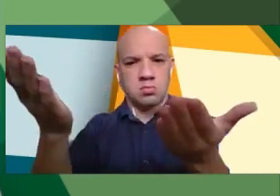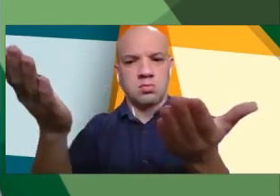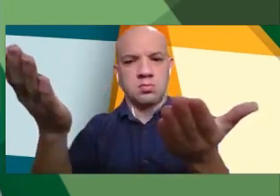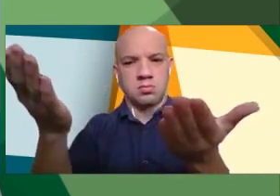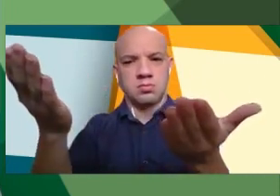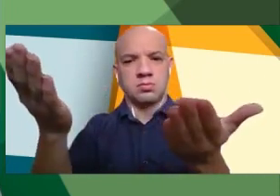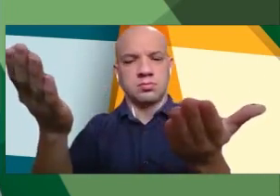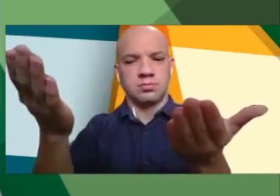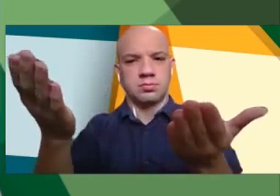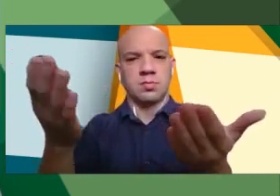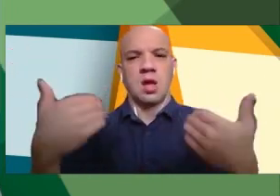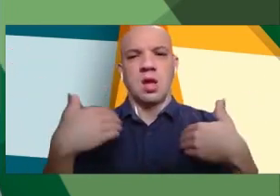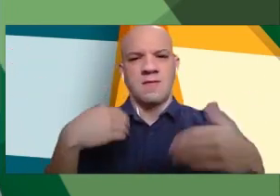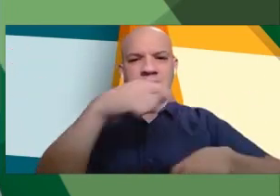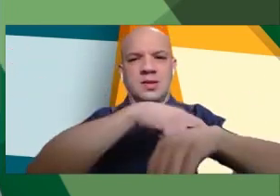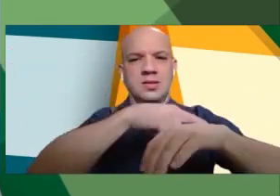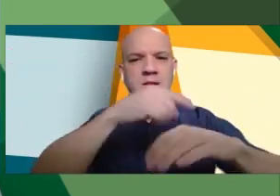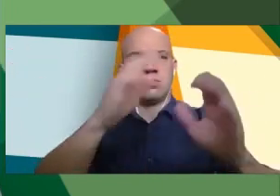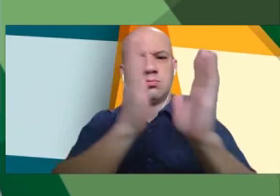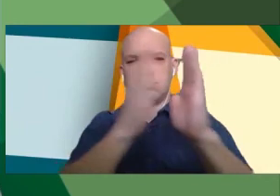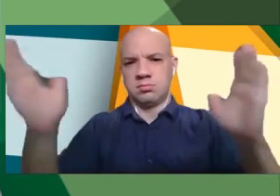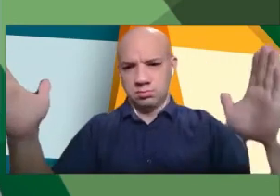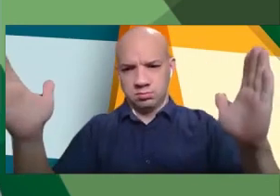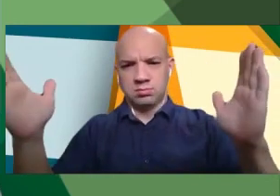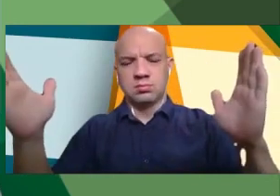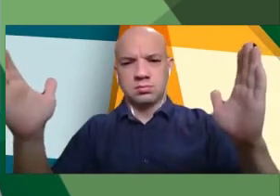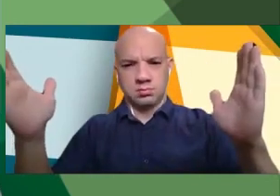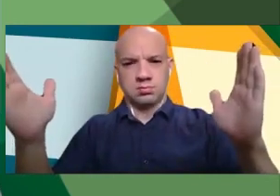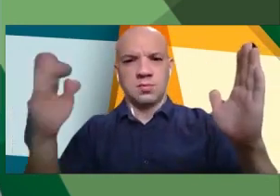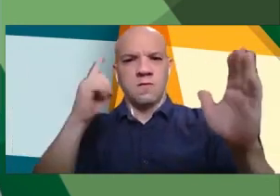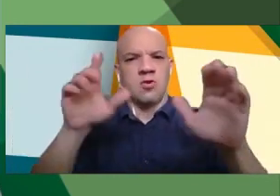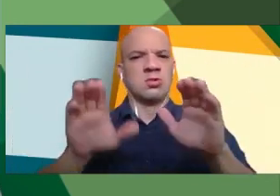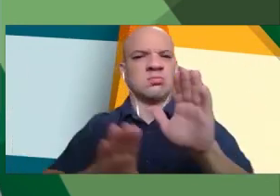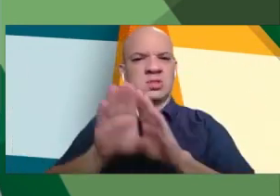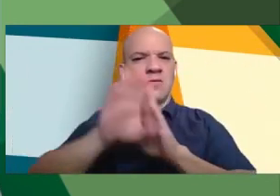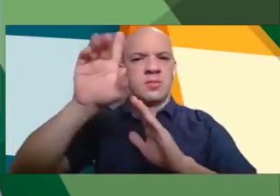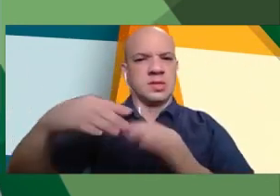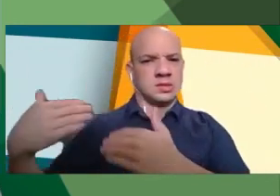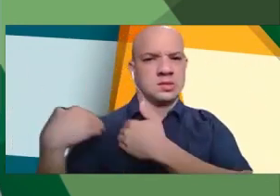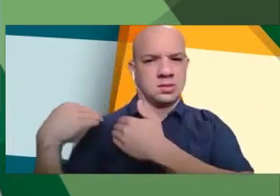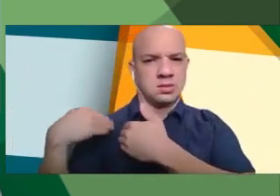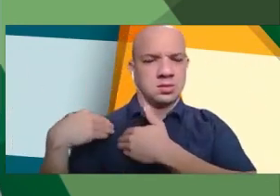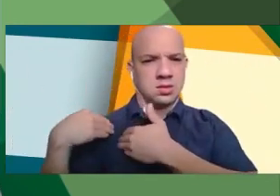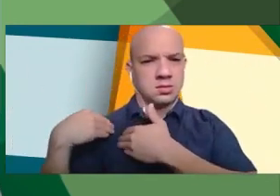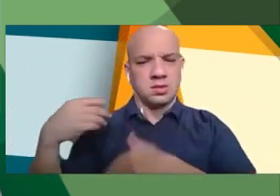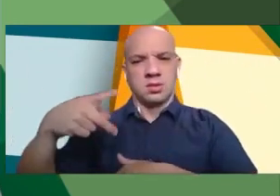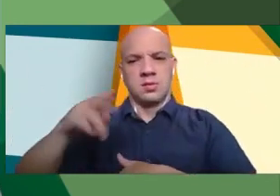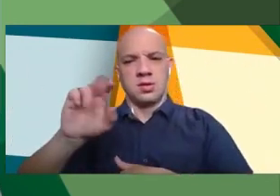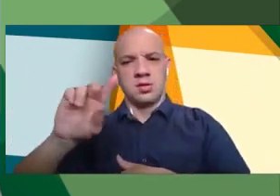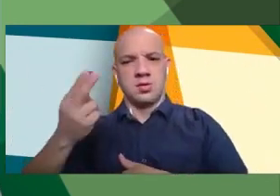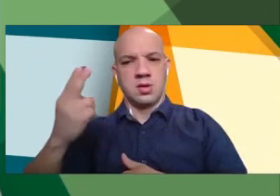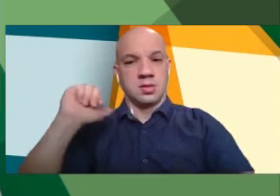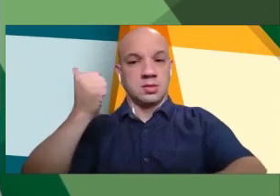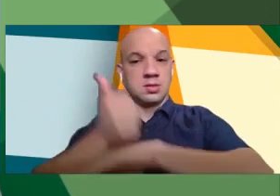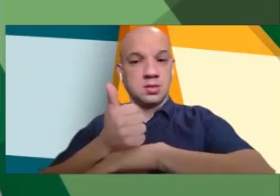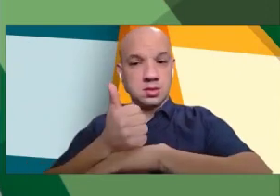the timetable for a deliverable of each task. In this case, for this RFP, the PRDOH